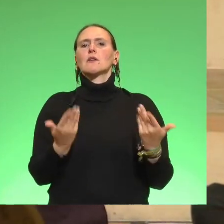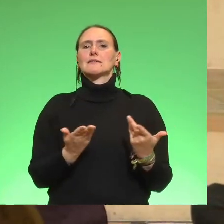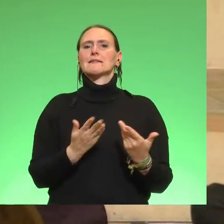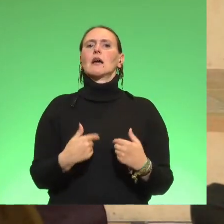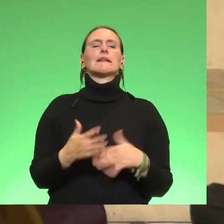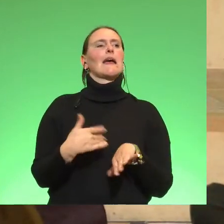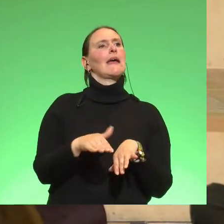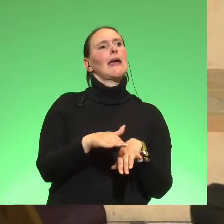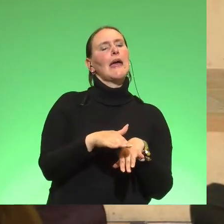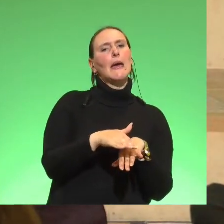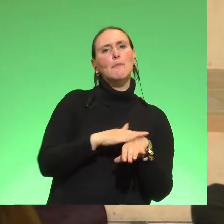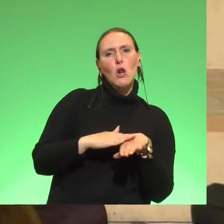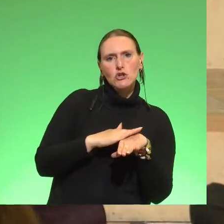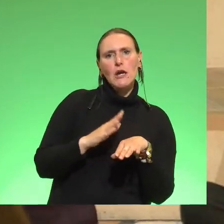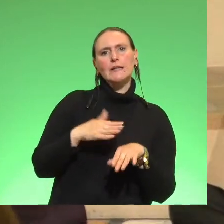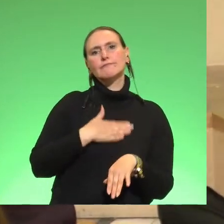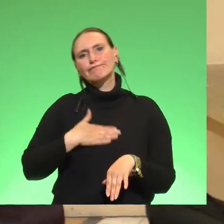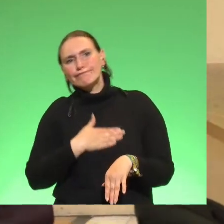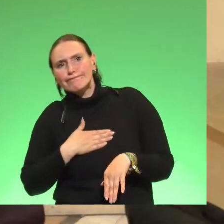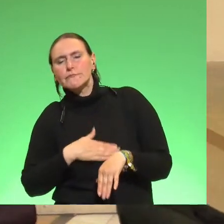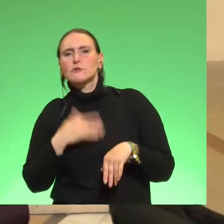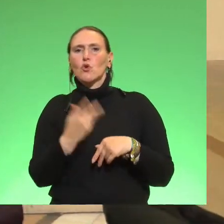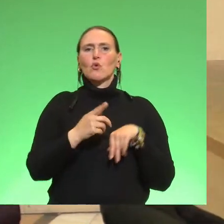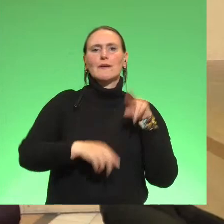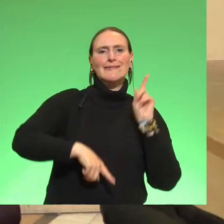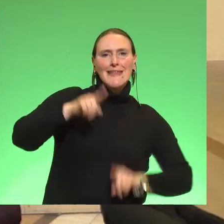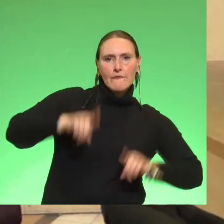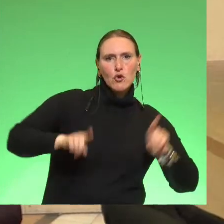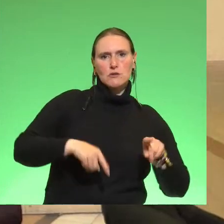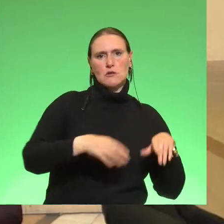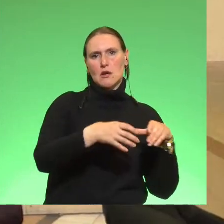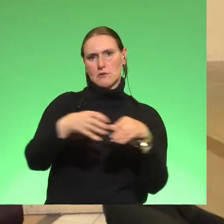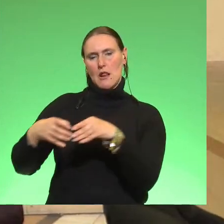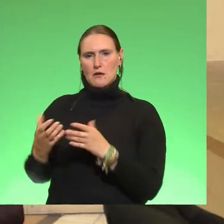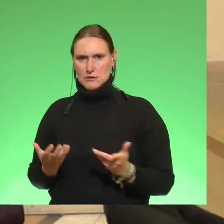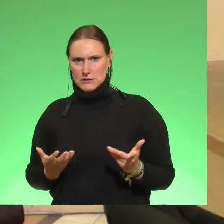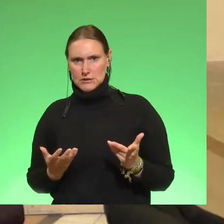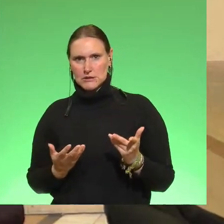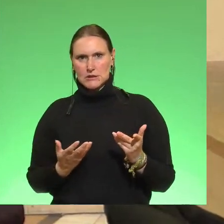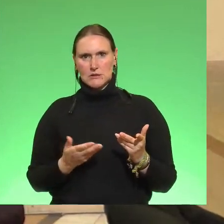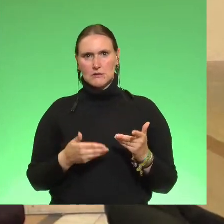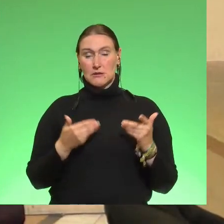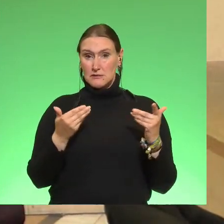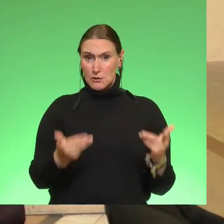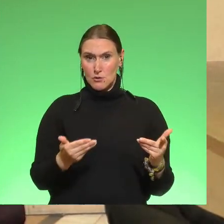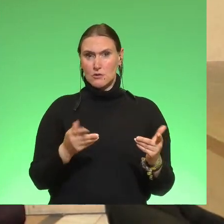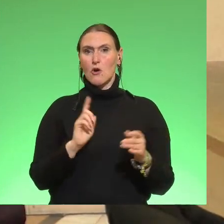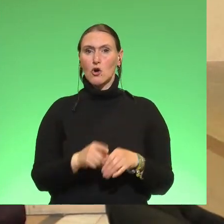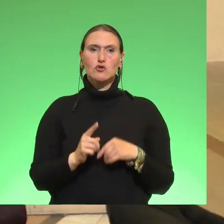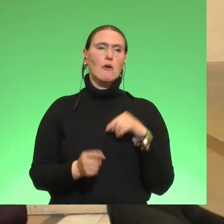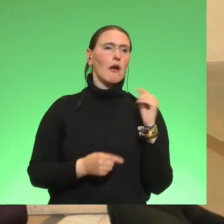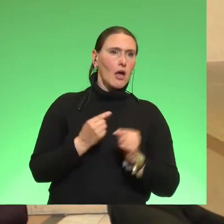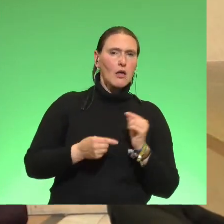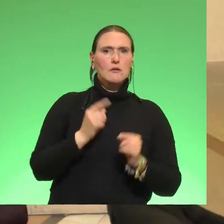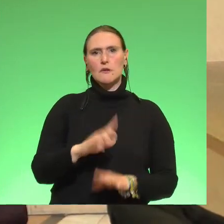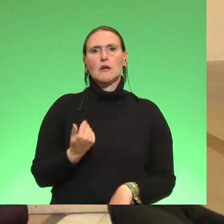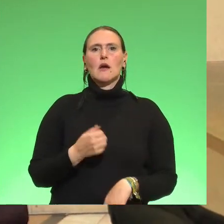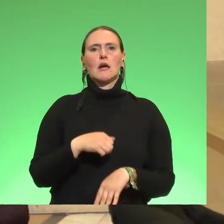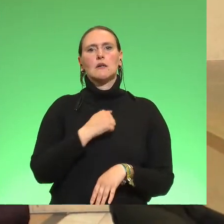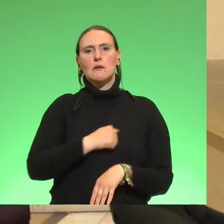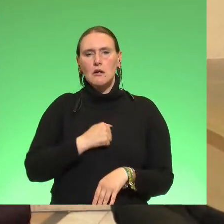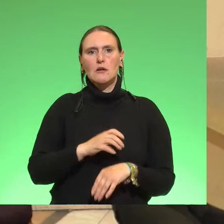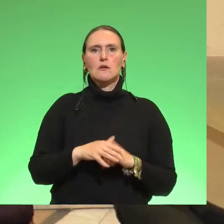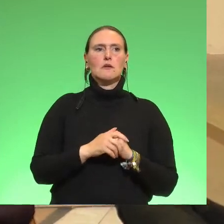or constructs this class difference. It betrays an absolute unease with apologizing. Ich